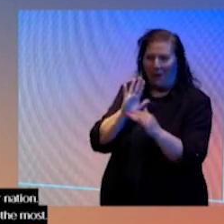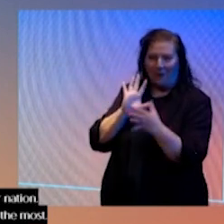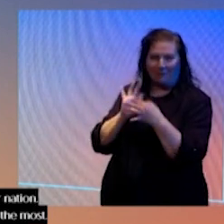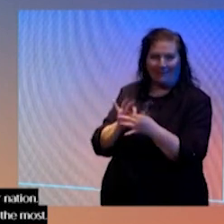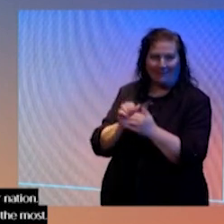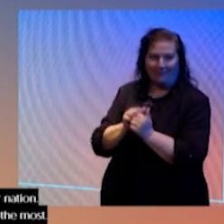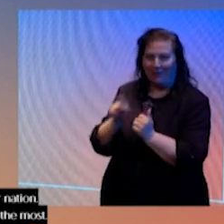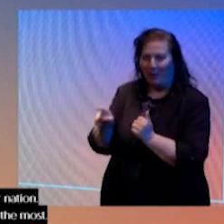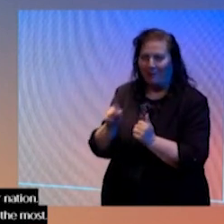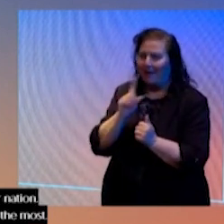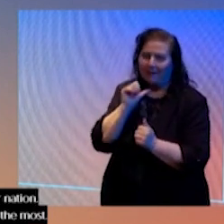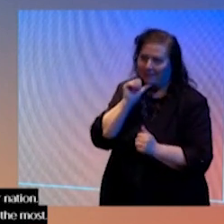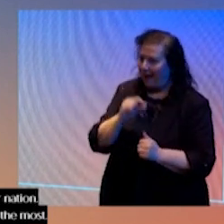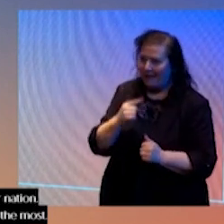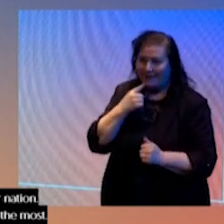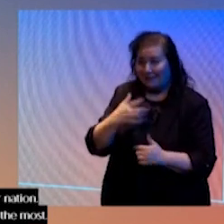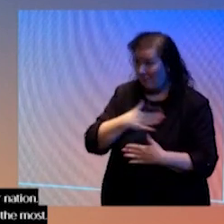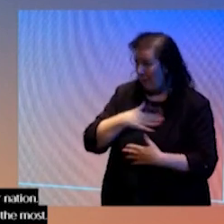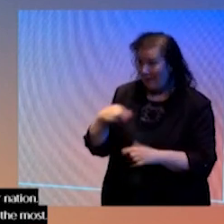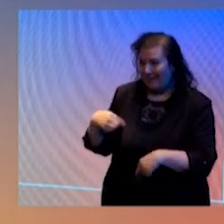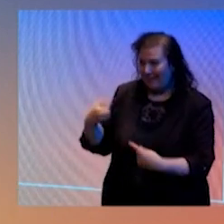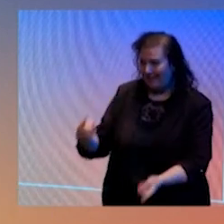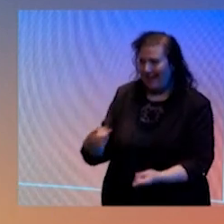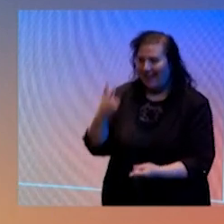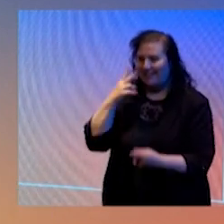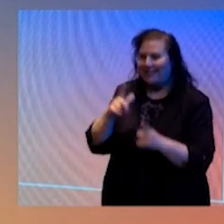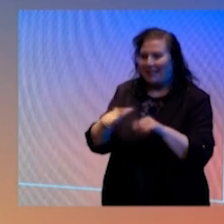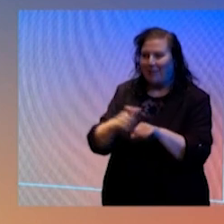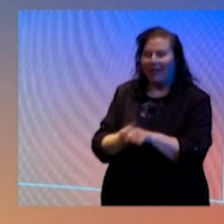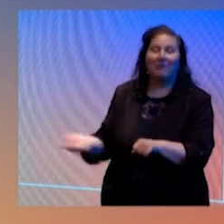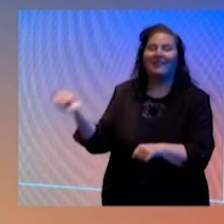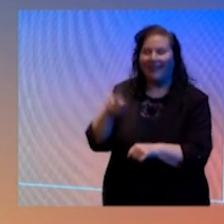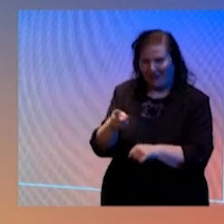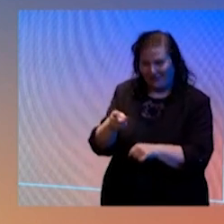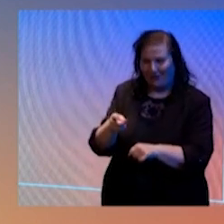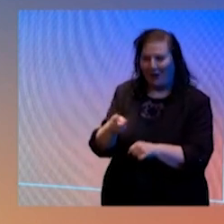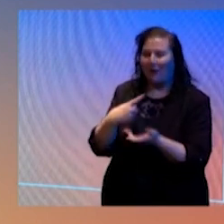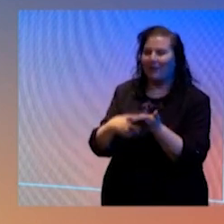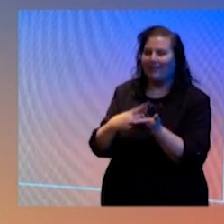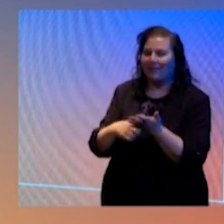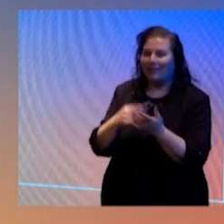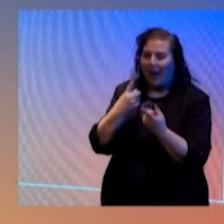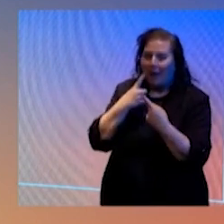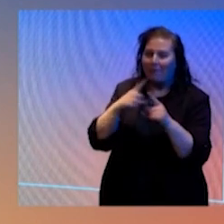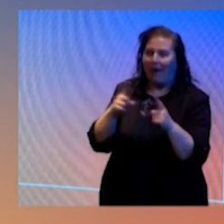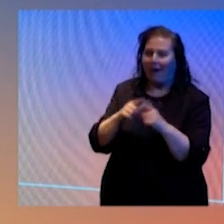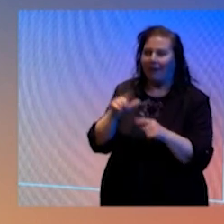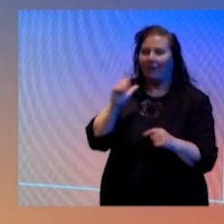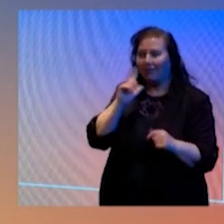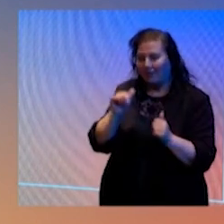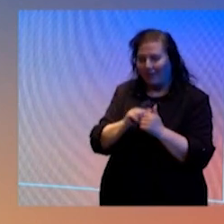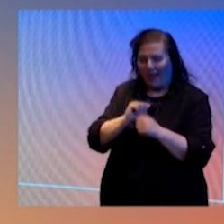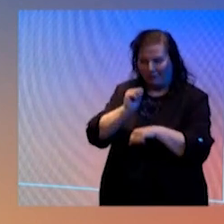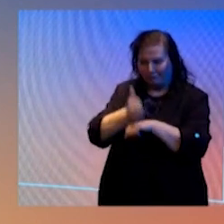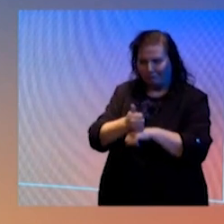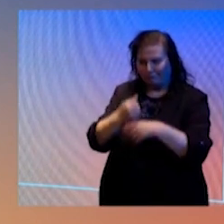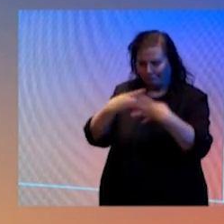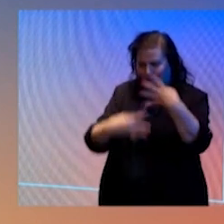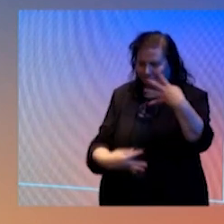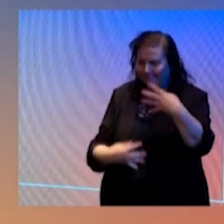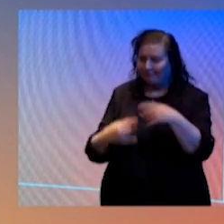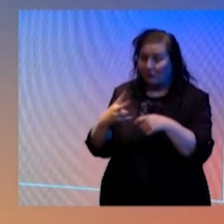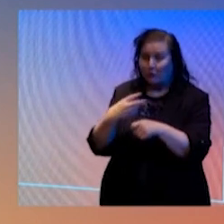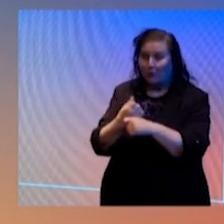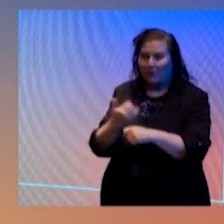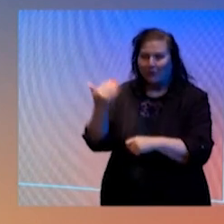am not being disappointed, okay? I'll see you same time next year, and we'll talk about how we've achieved that vision I set forth just a short 2.5 years